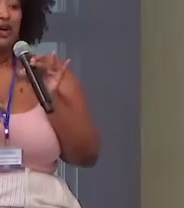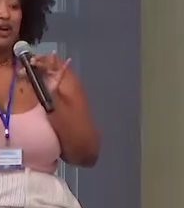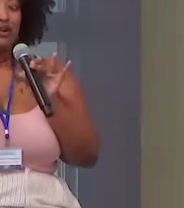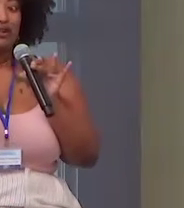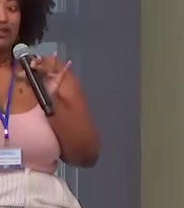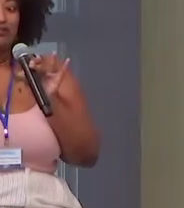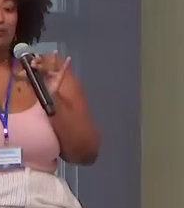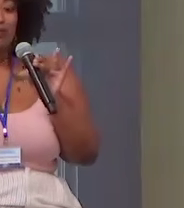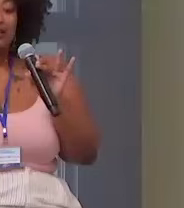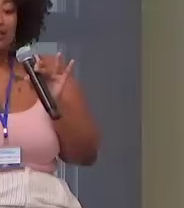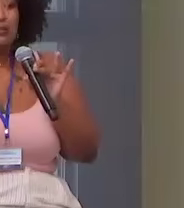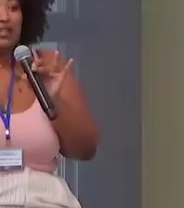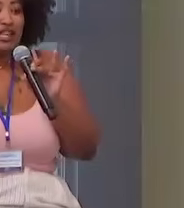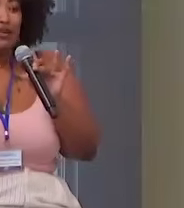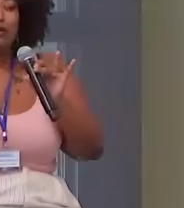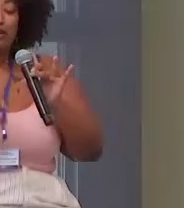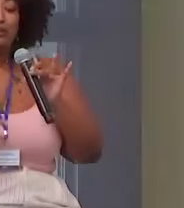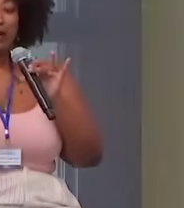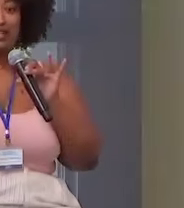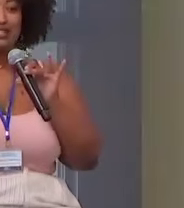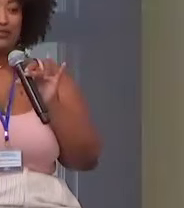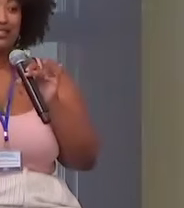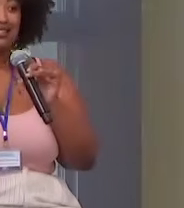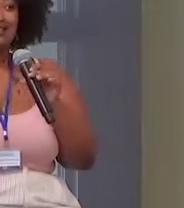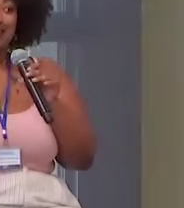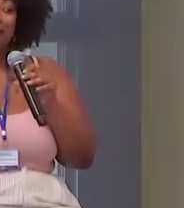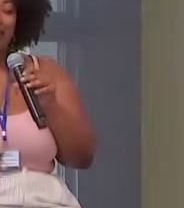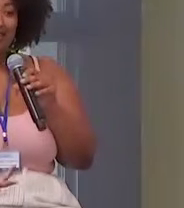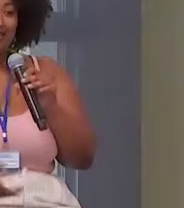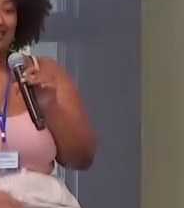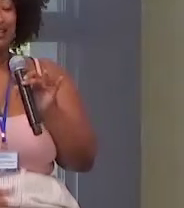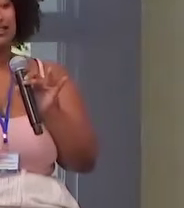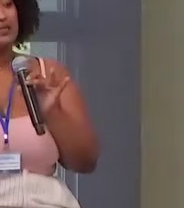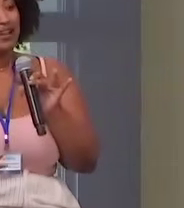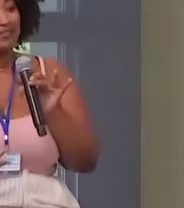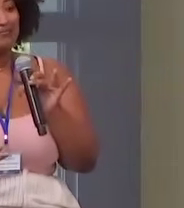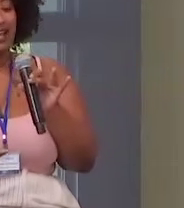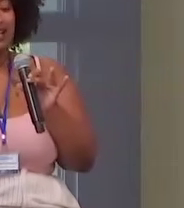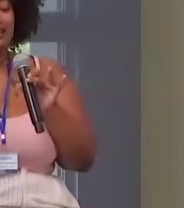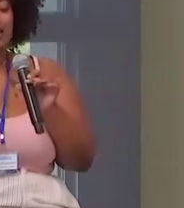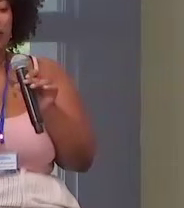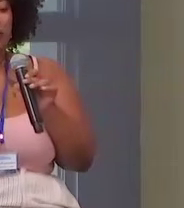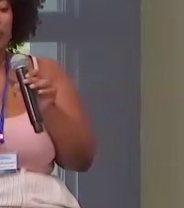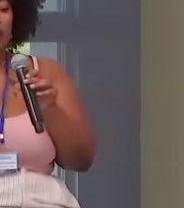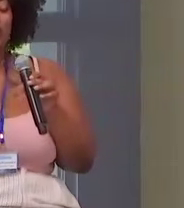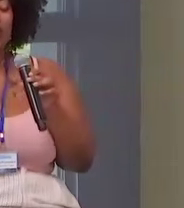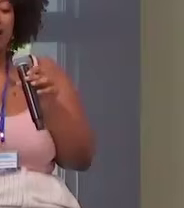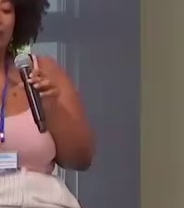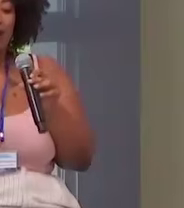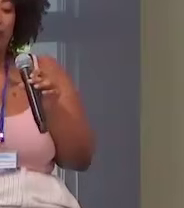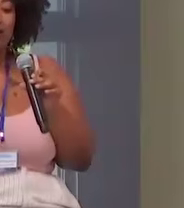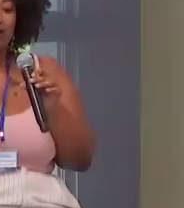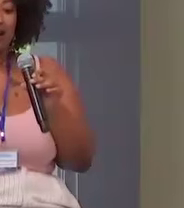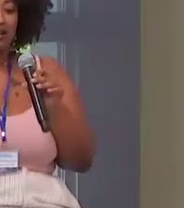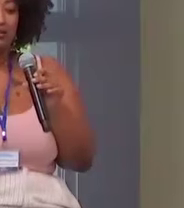and her disability or her body difference isn't obvious, and neither is mine. And so we were